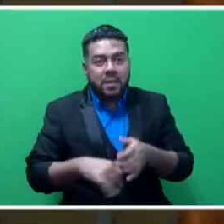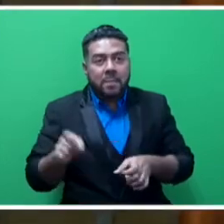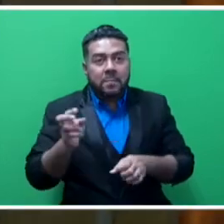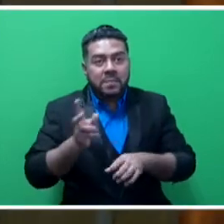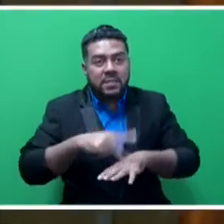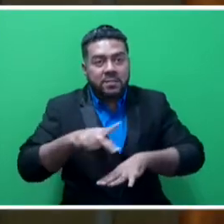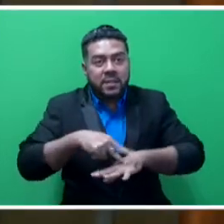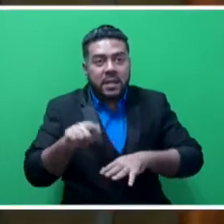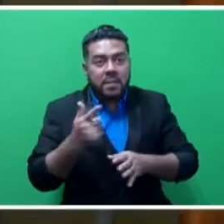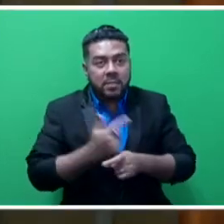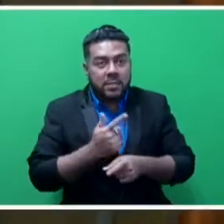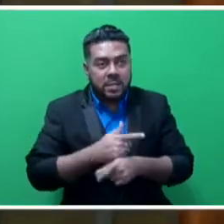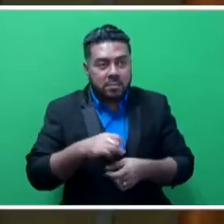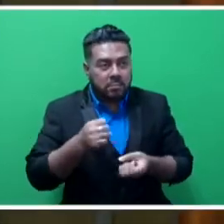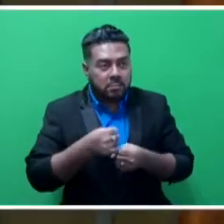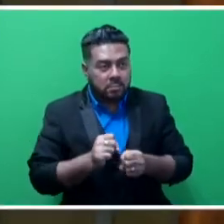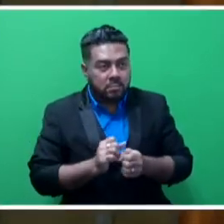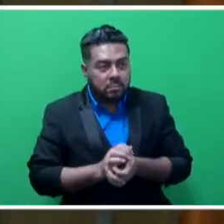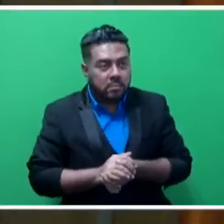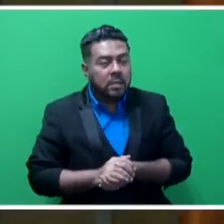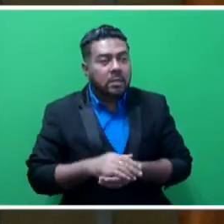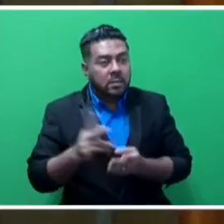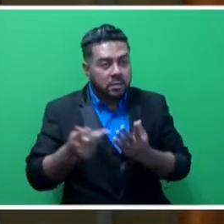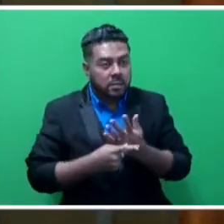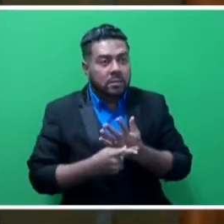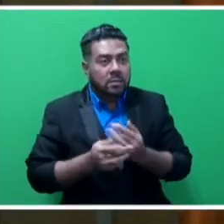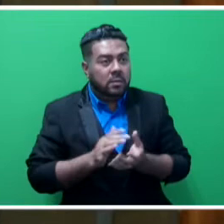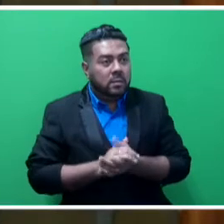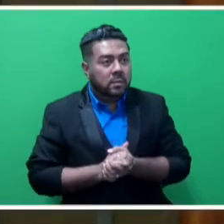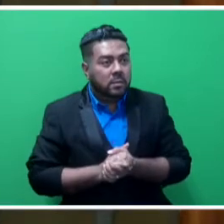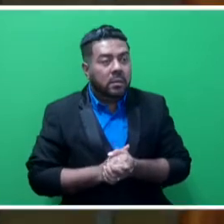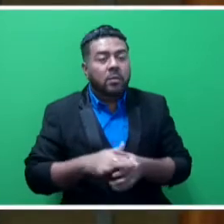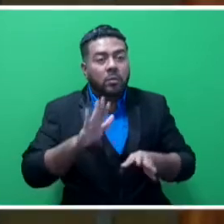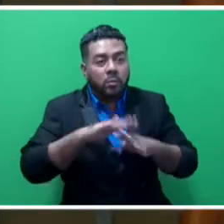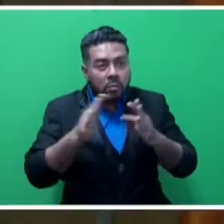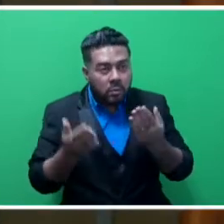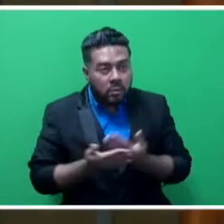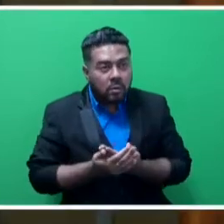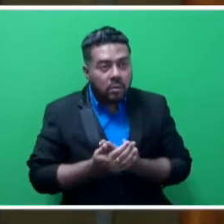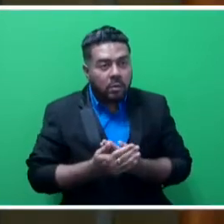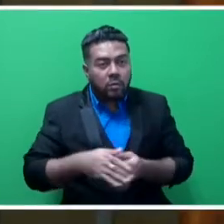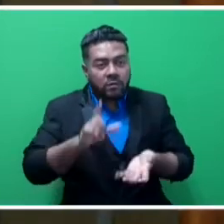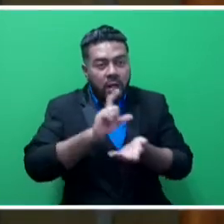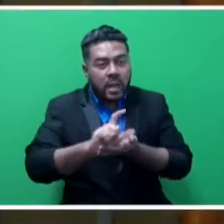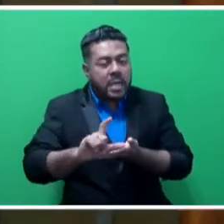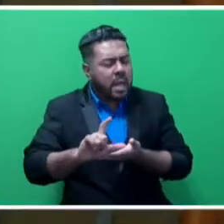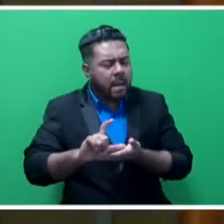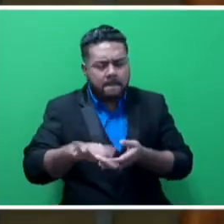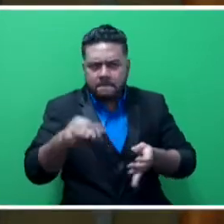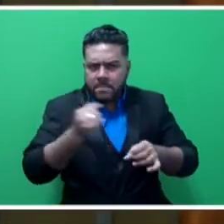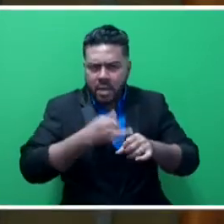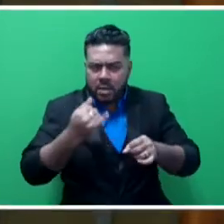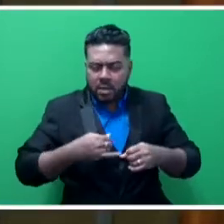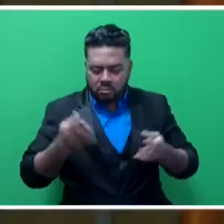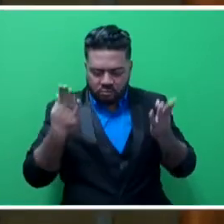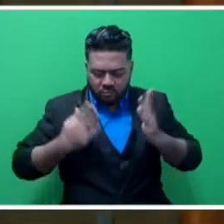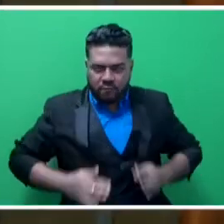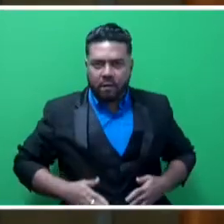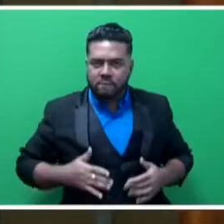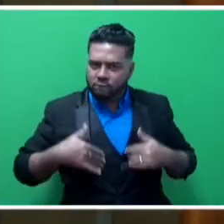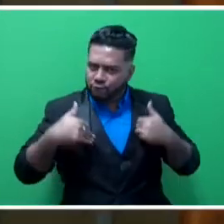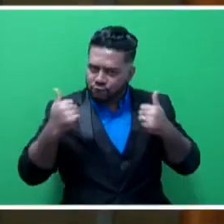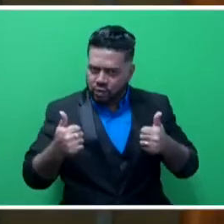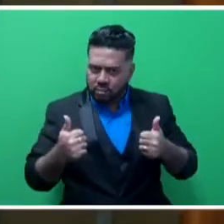drugs. Mr. Speaker, all workers must have a clear medical and police clearance to allow for